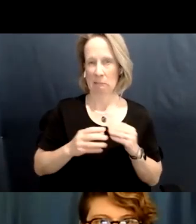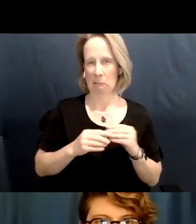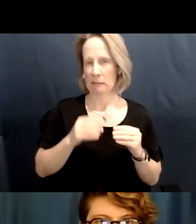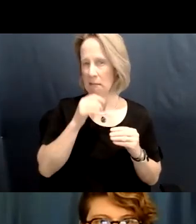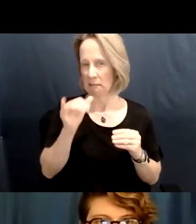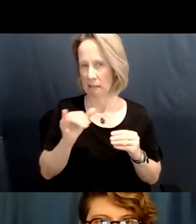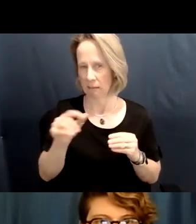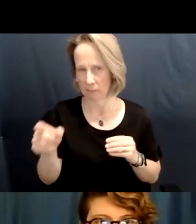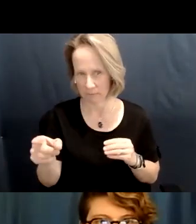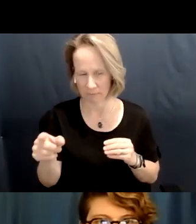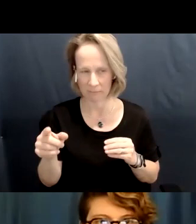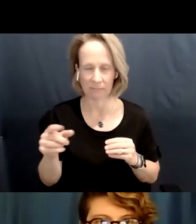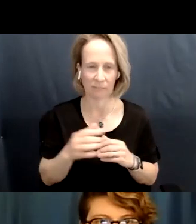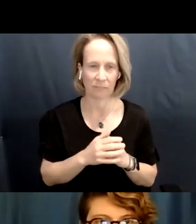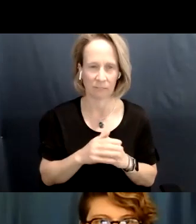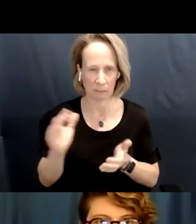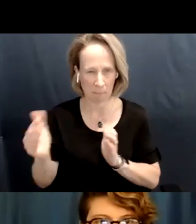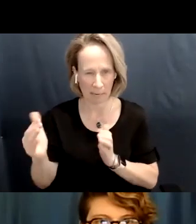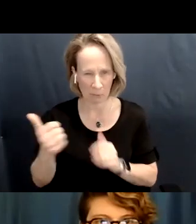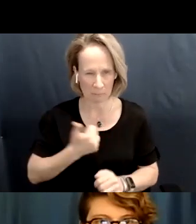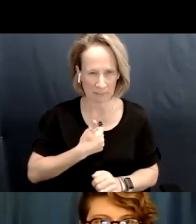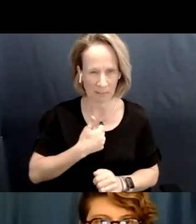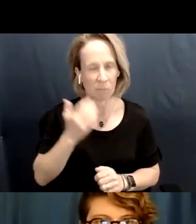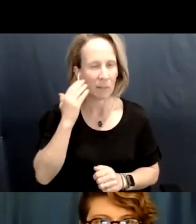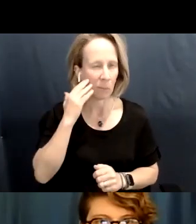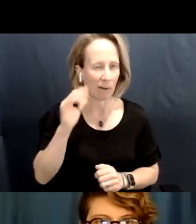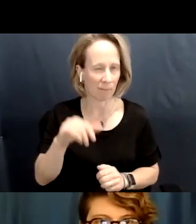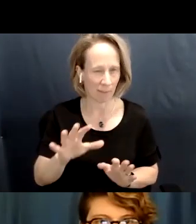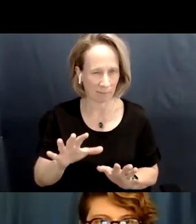story that's being shared. Does that kind of make sense for folks?